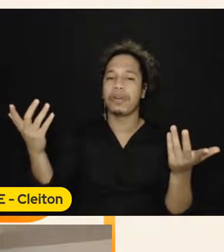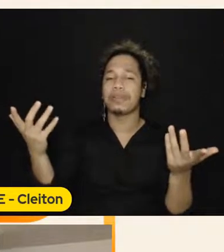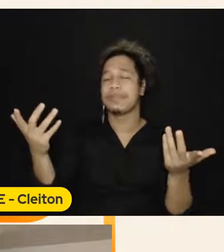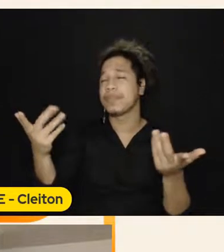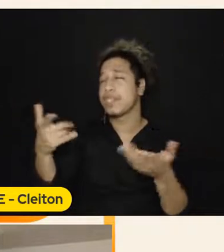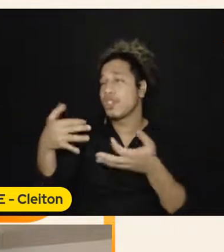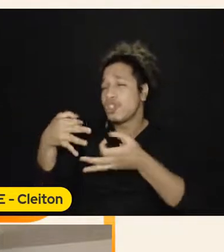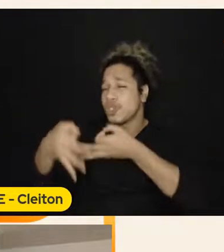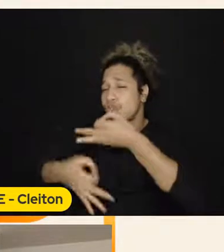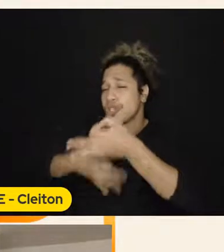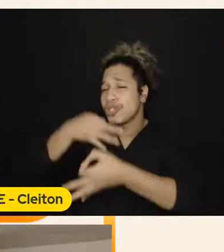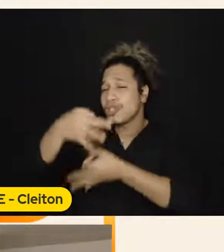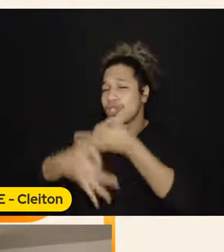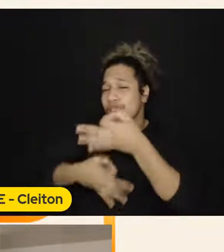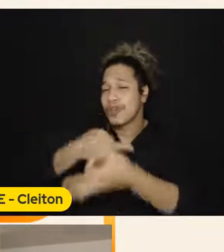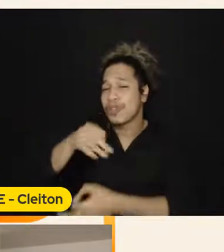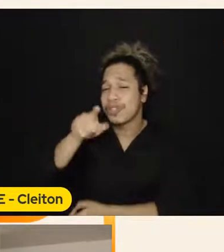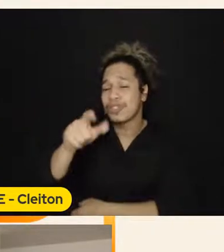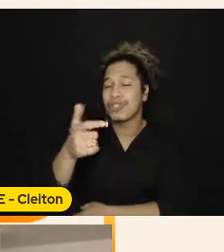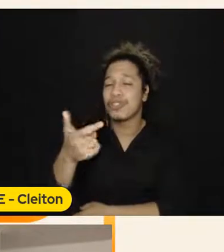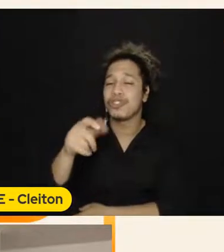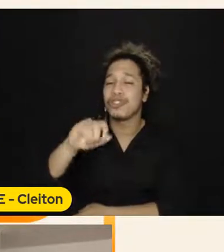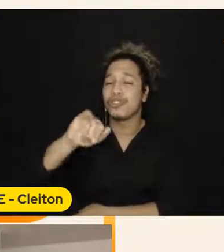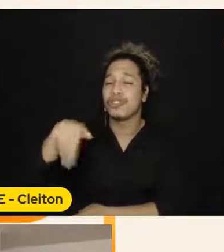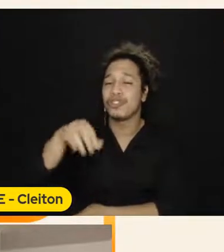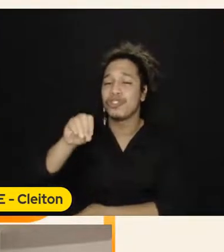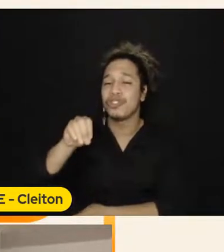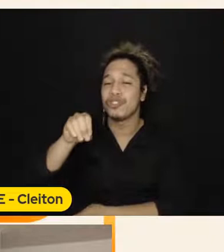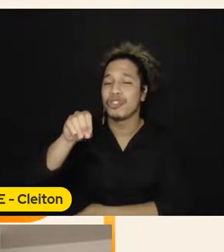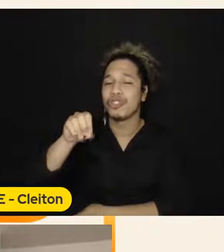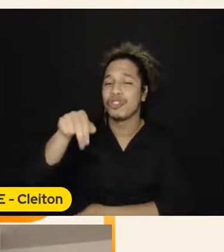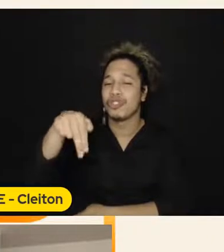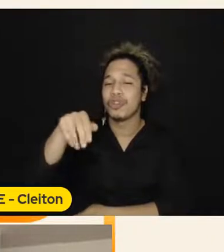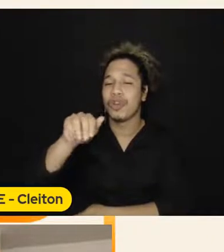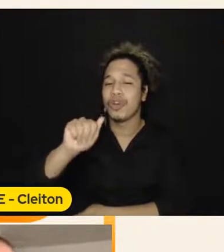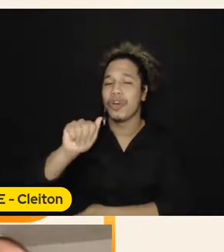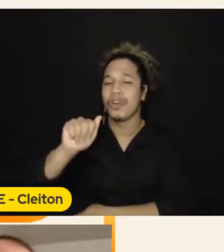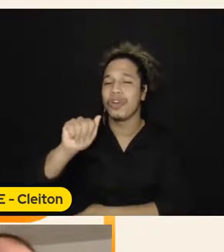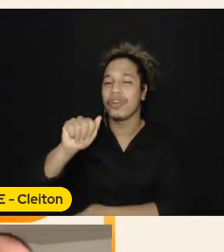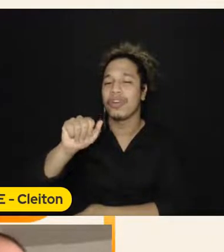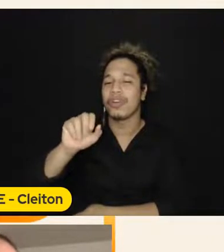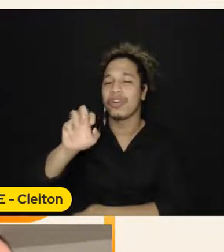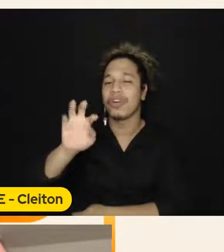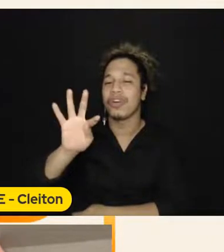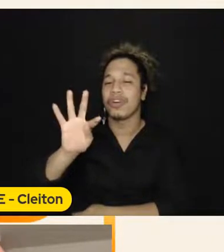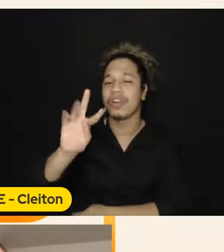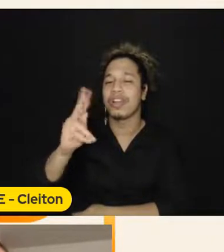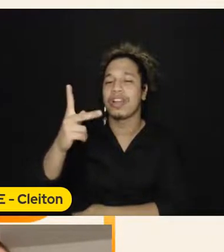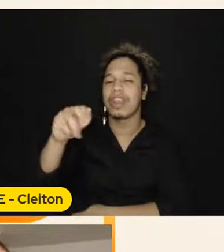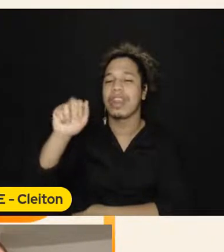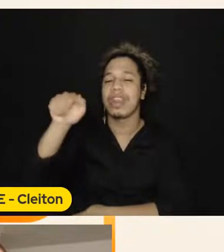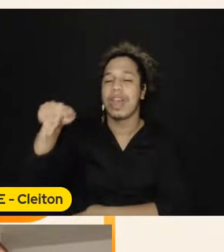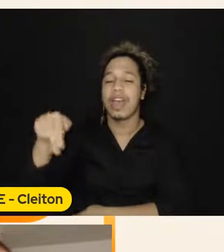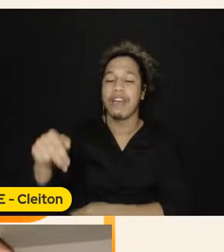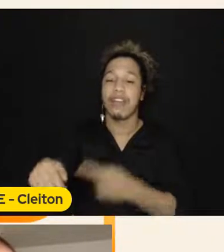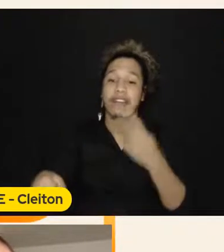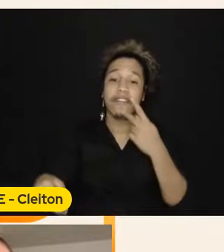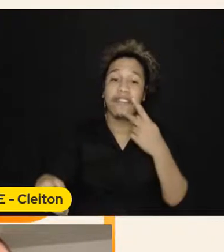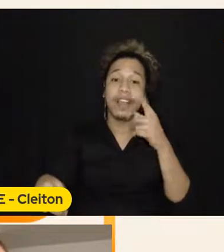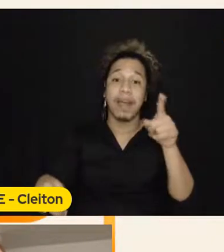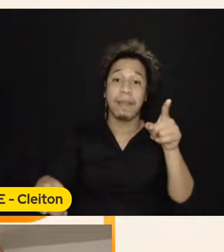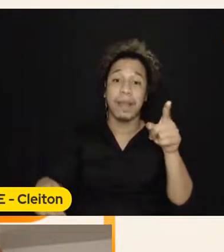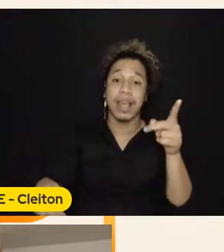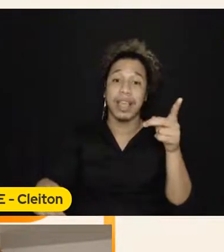suggestions. Yes. So I will do more. I will tell people to go watch Lucas's and